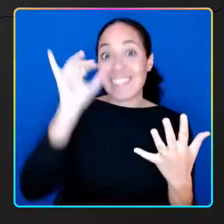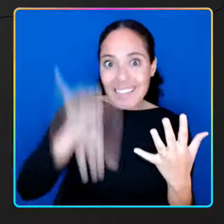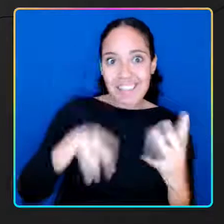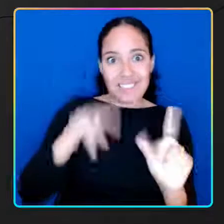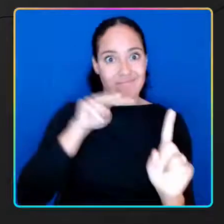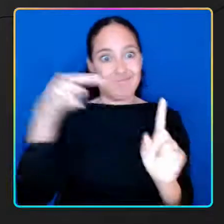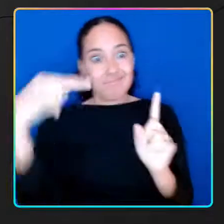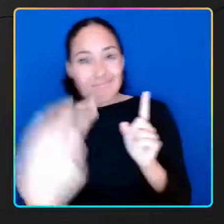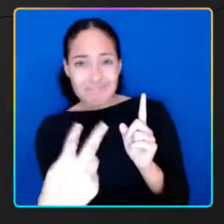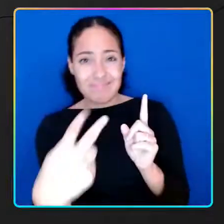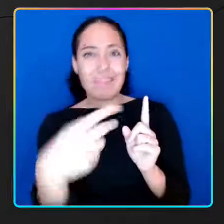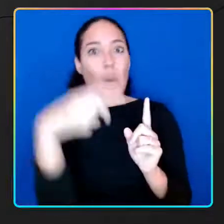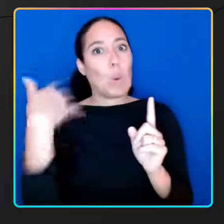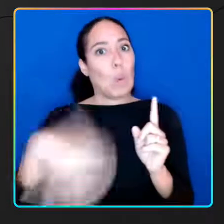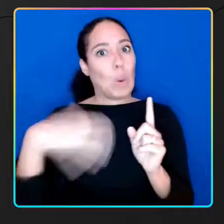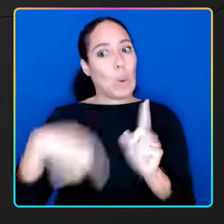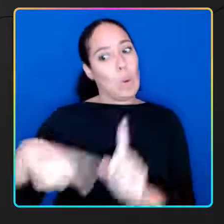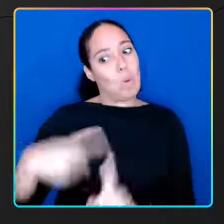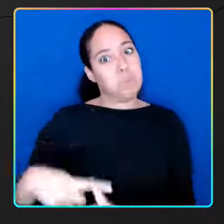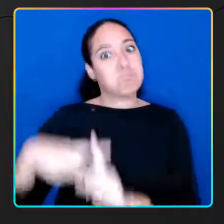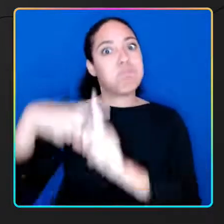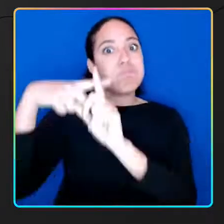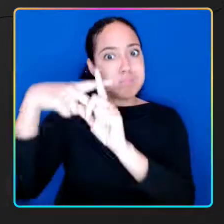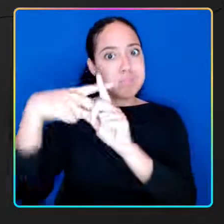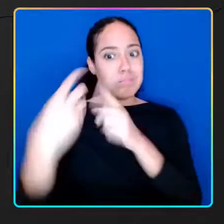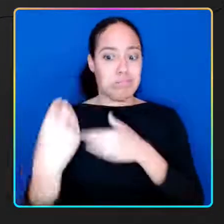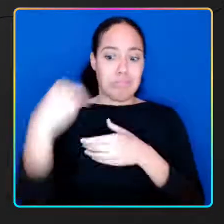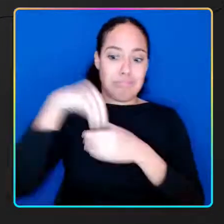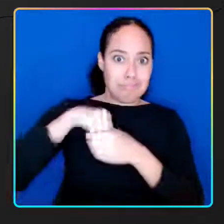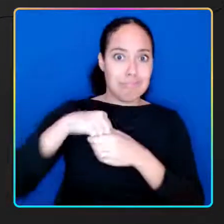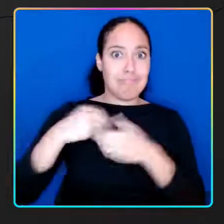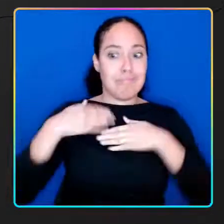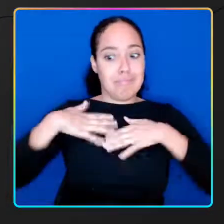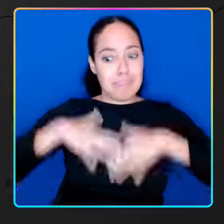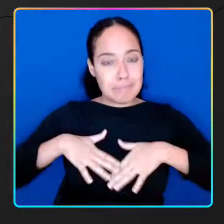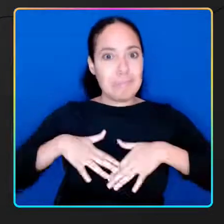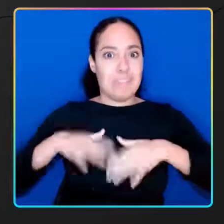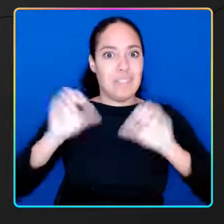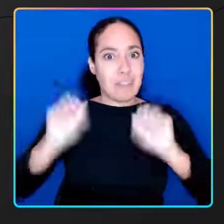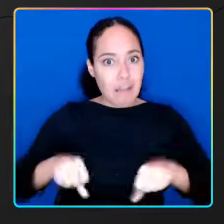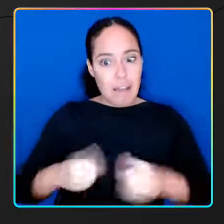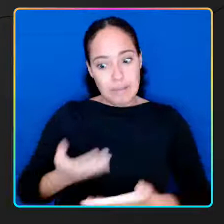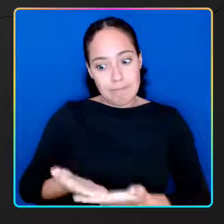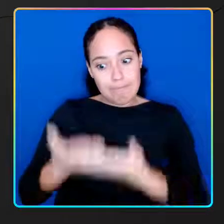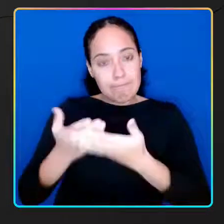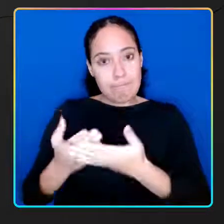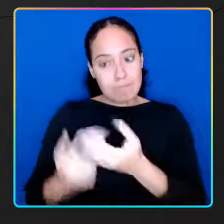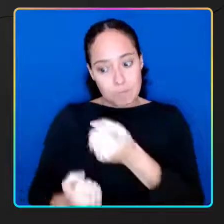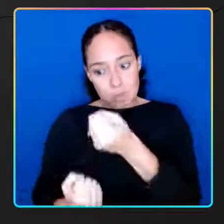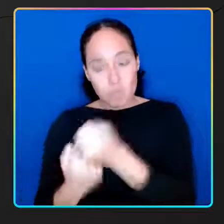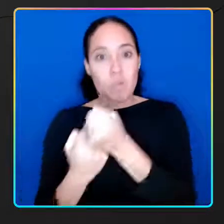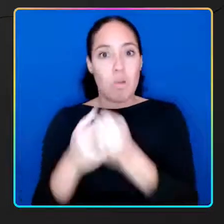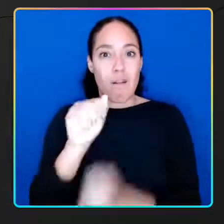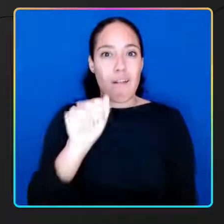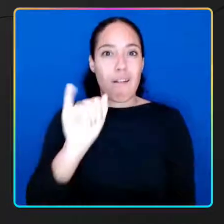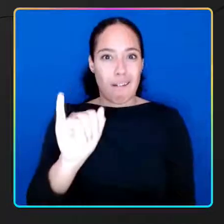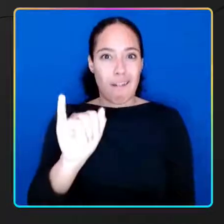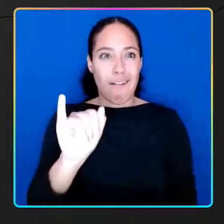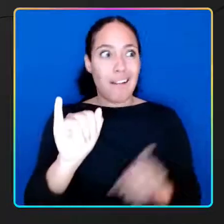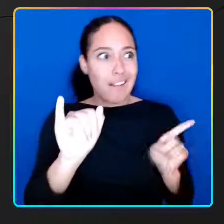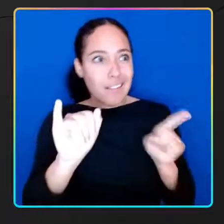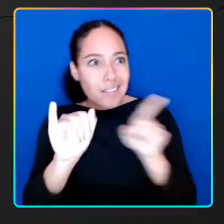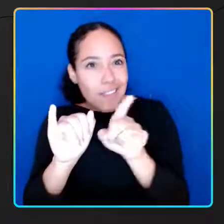different perspective and they're able to think of applications of AI to fields that I can't think of because I don't have that